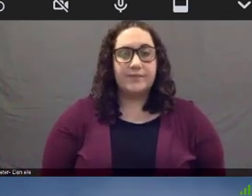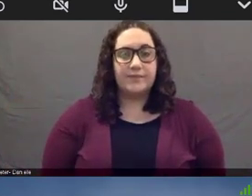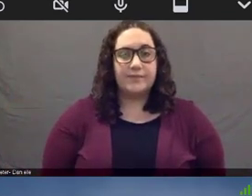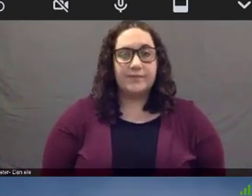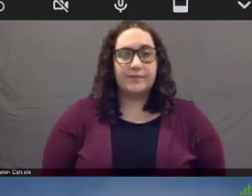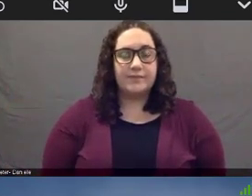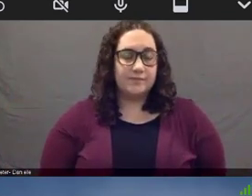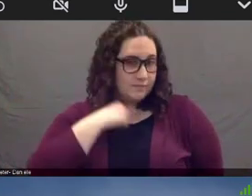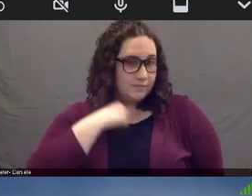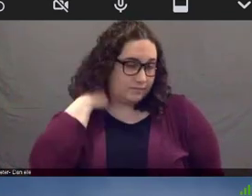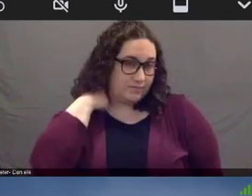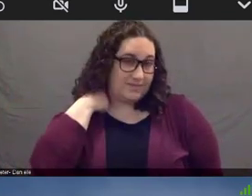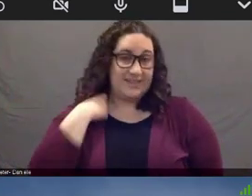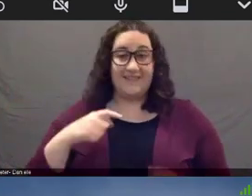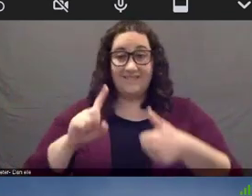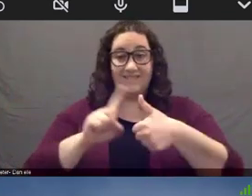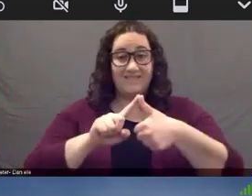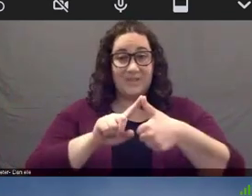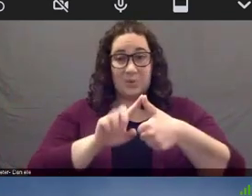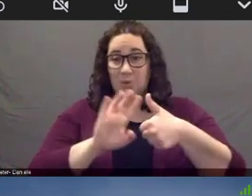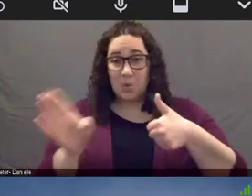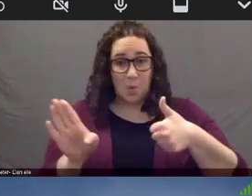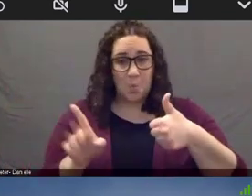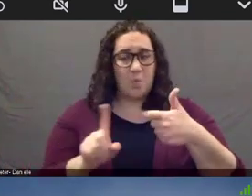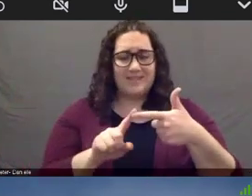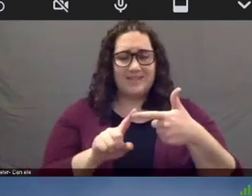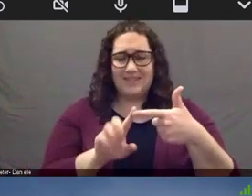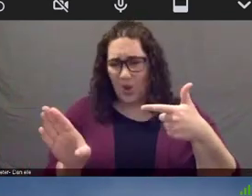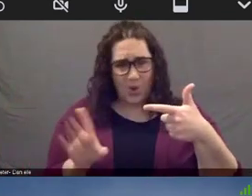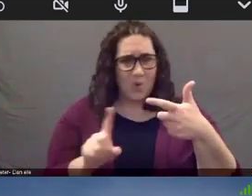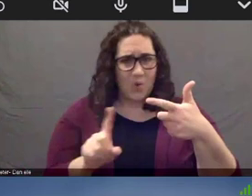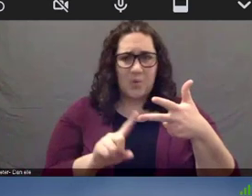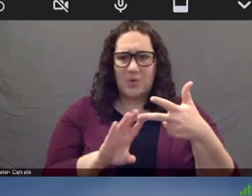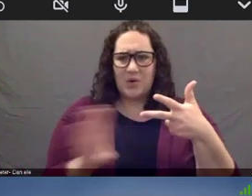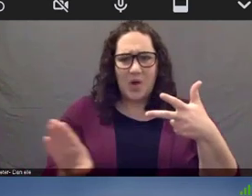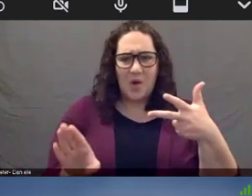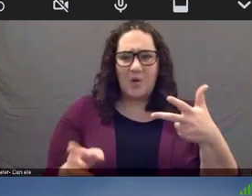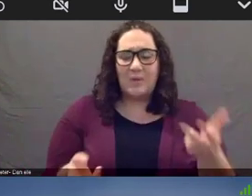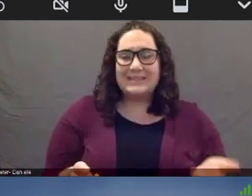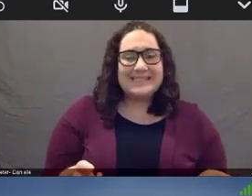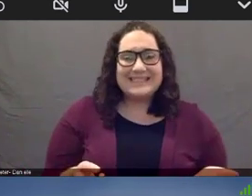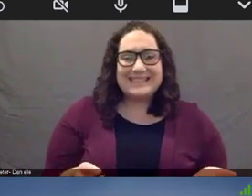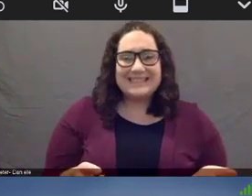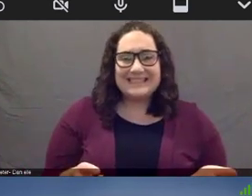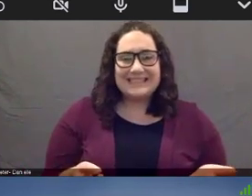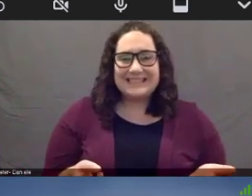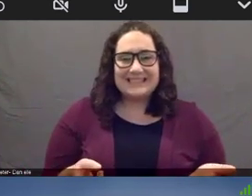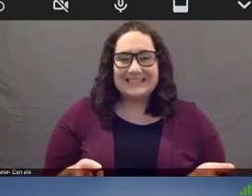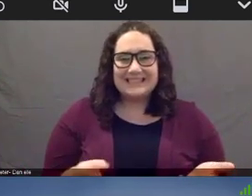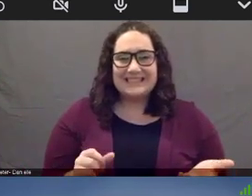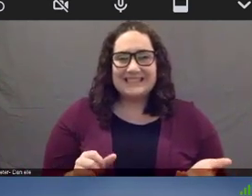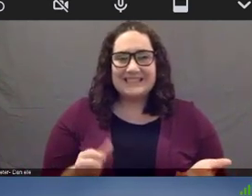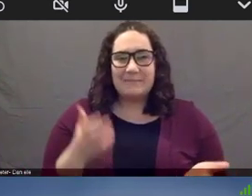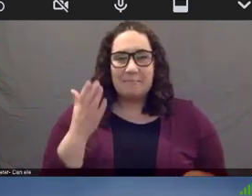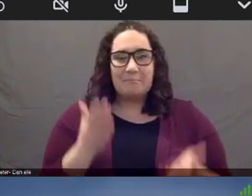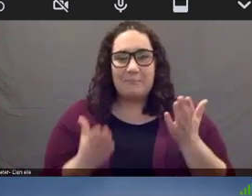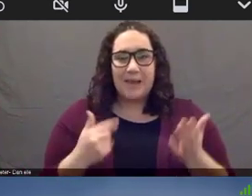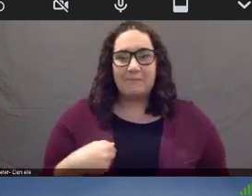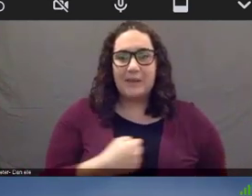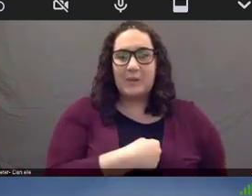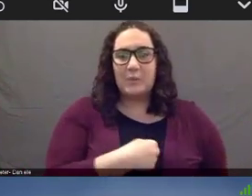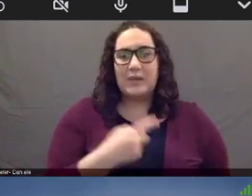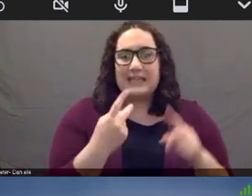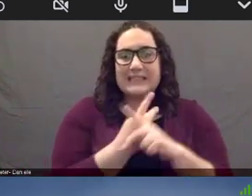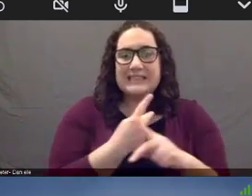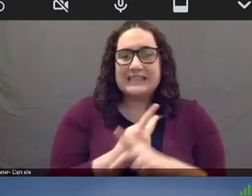either it's not a great problem for this class, or maybe we calculated something wrong. But delta should be less